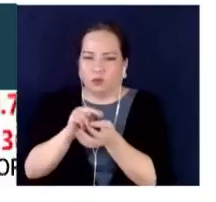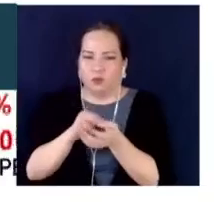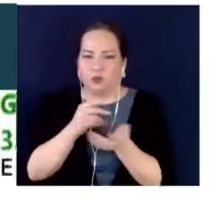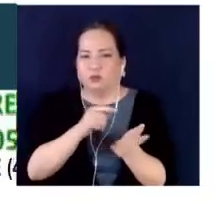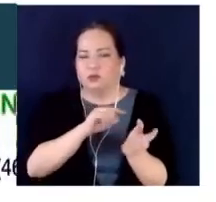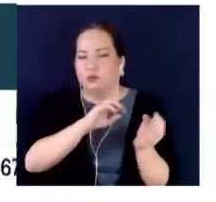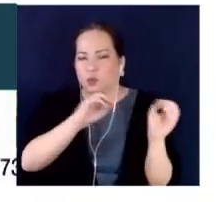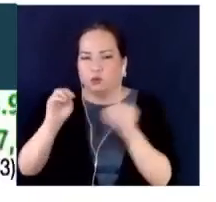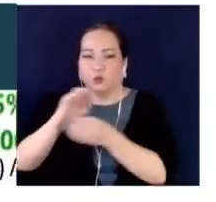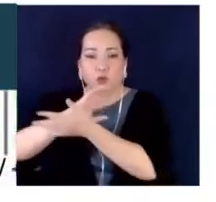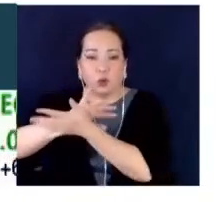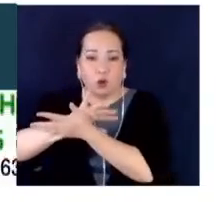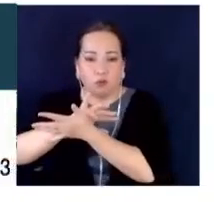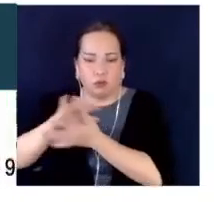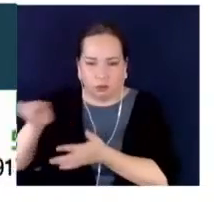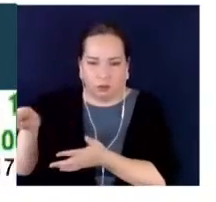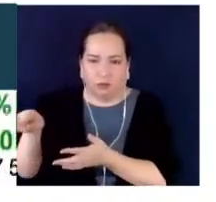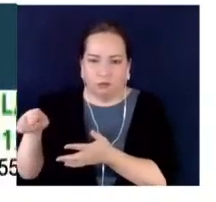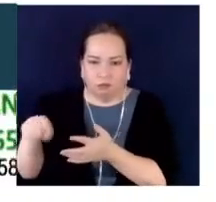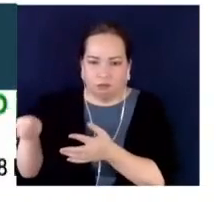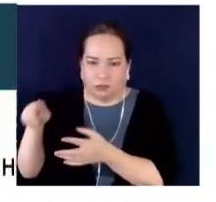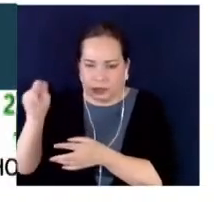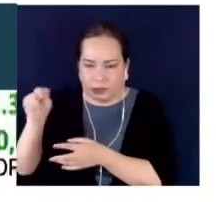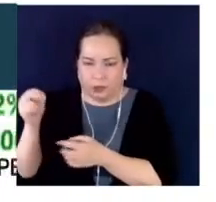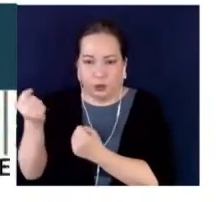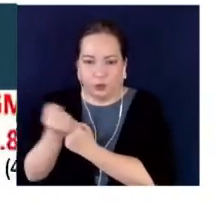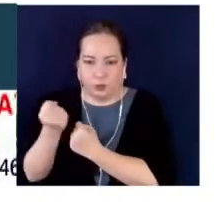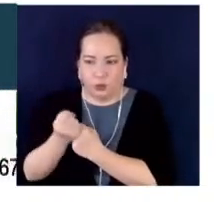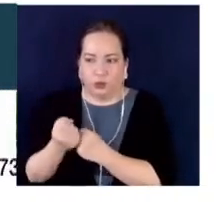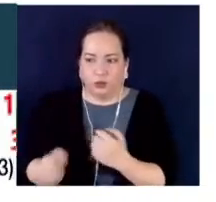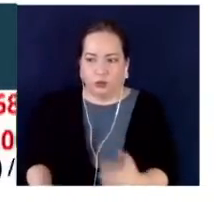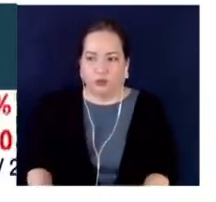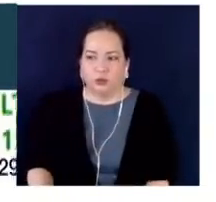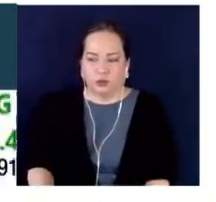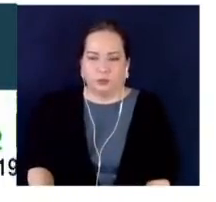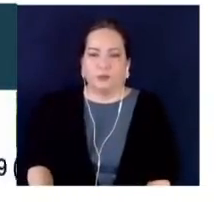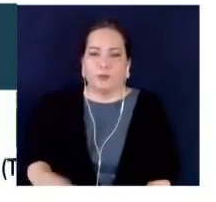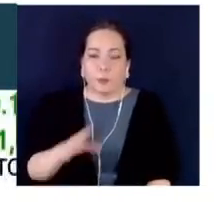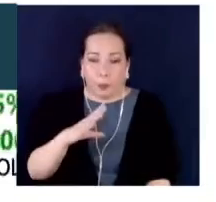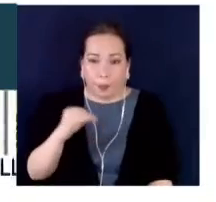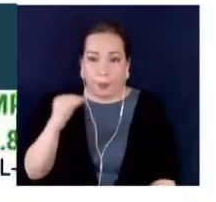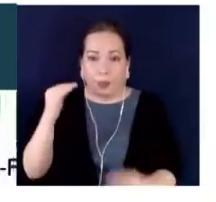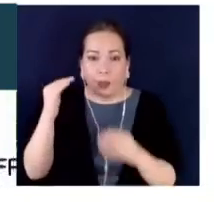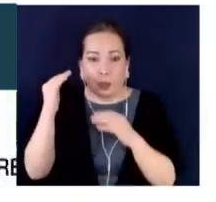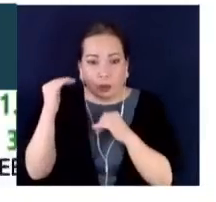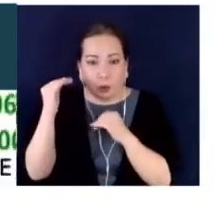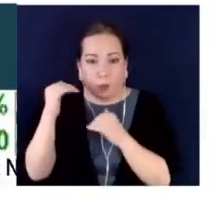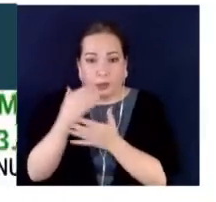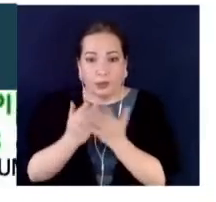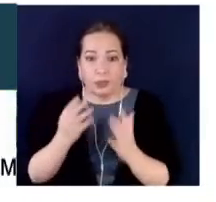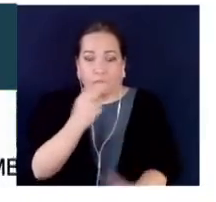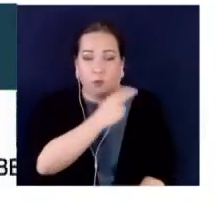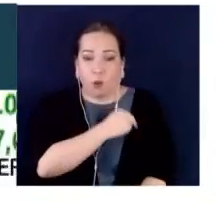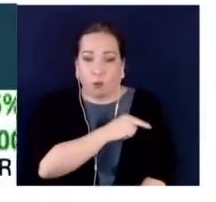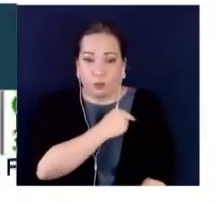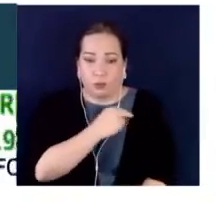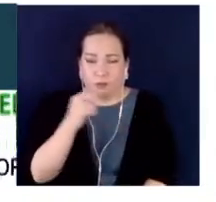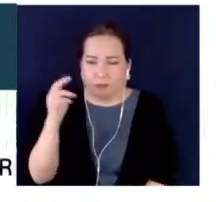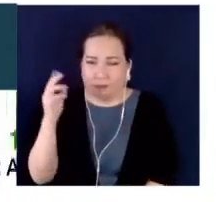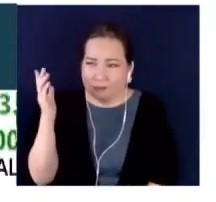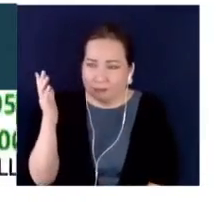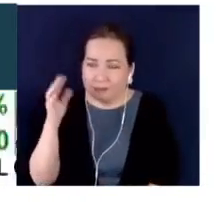COVID areas. Mm. And then, of course, we are expecting also, some of our hospitals are expecting, if it's true that